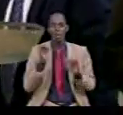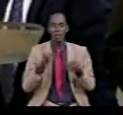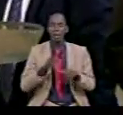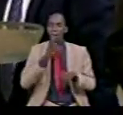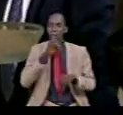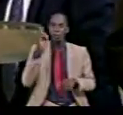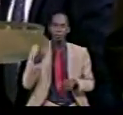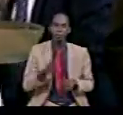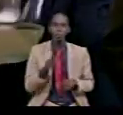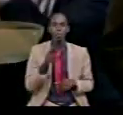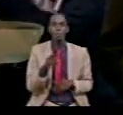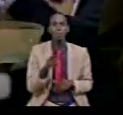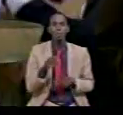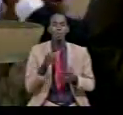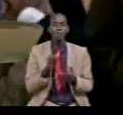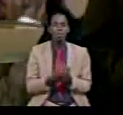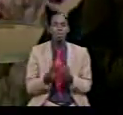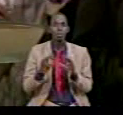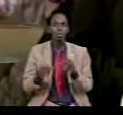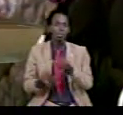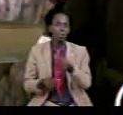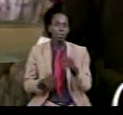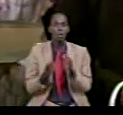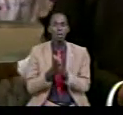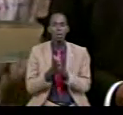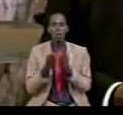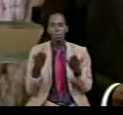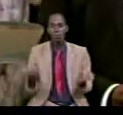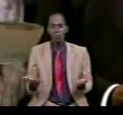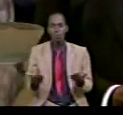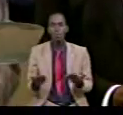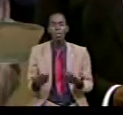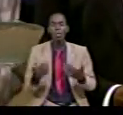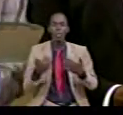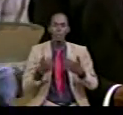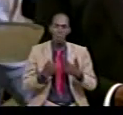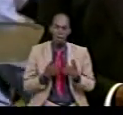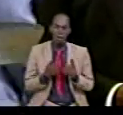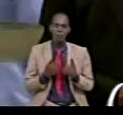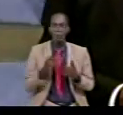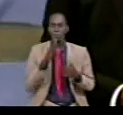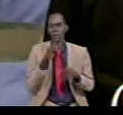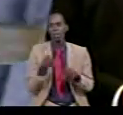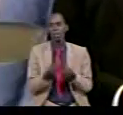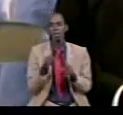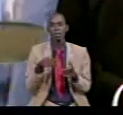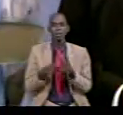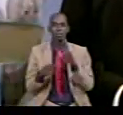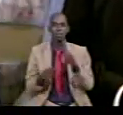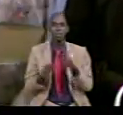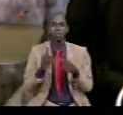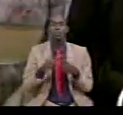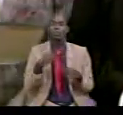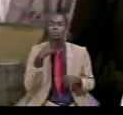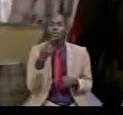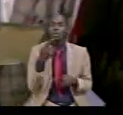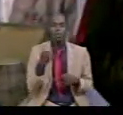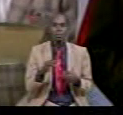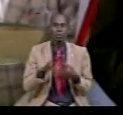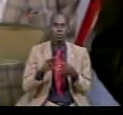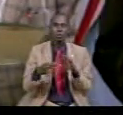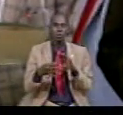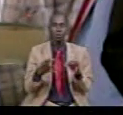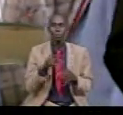you that no other book has attempted like this one to tell the story of